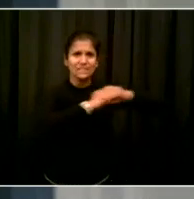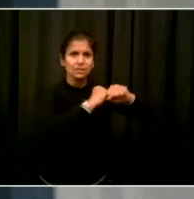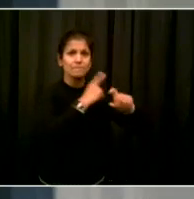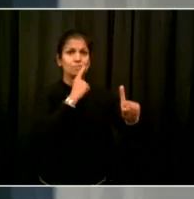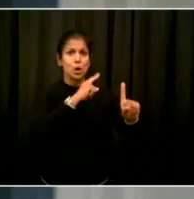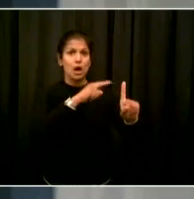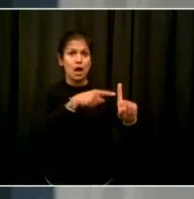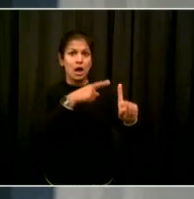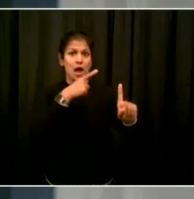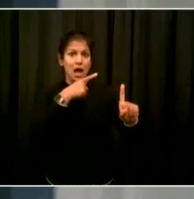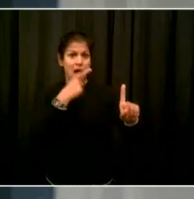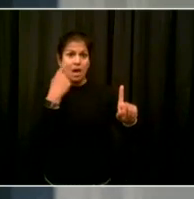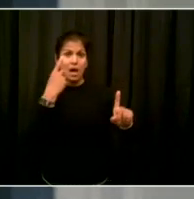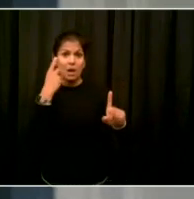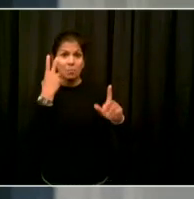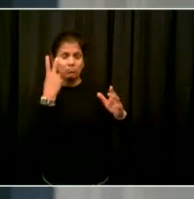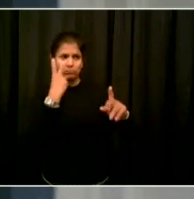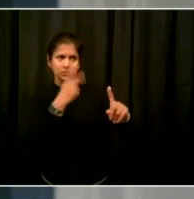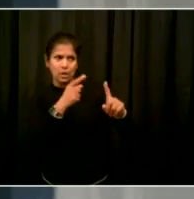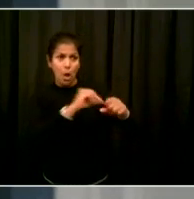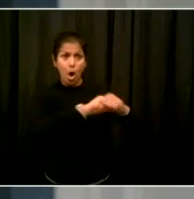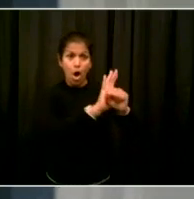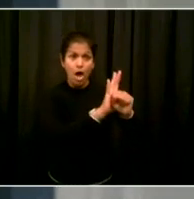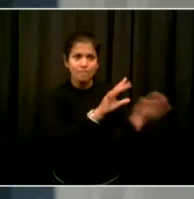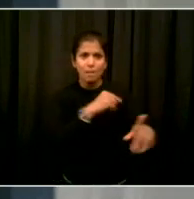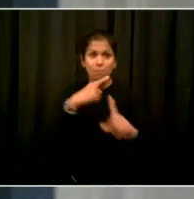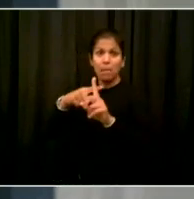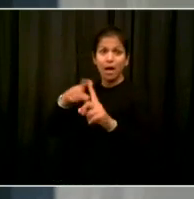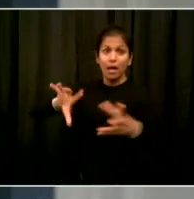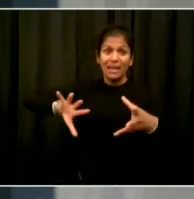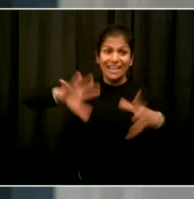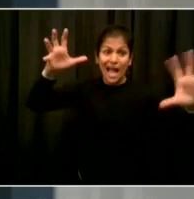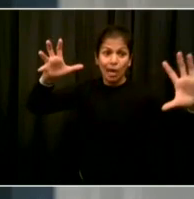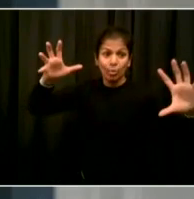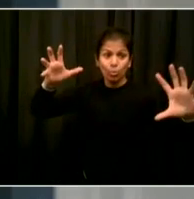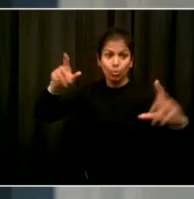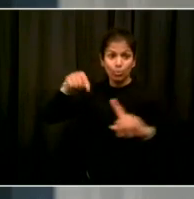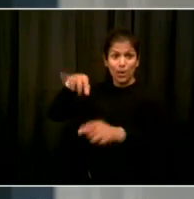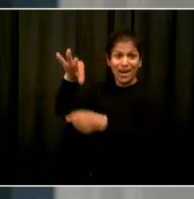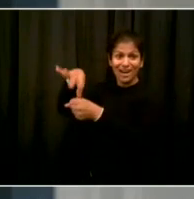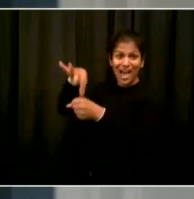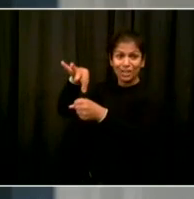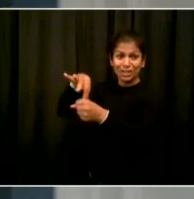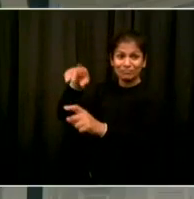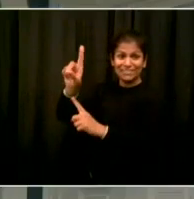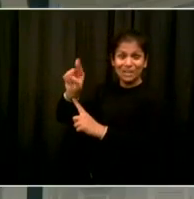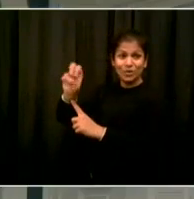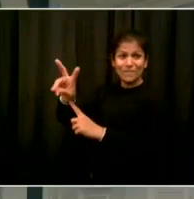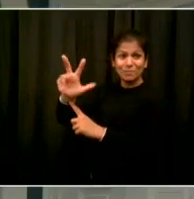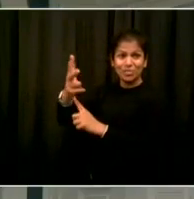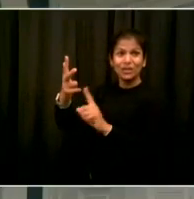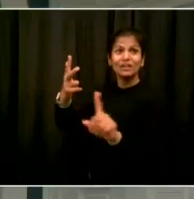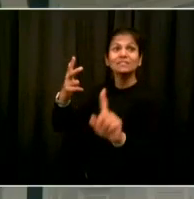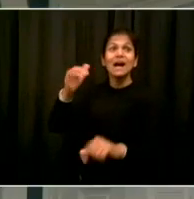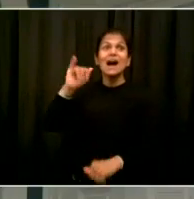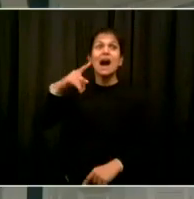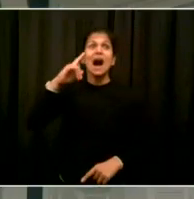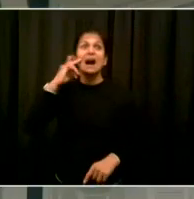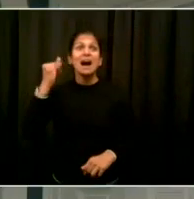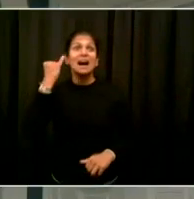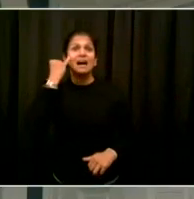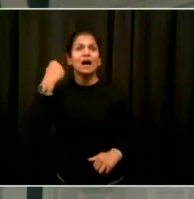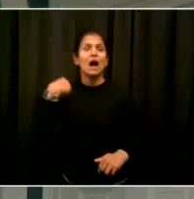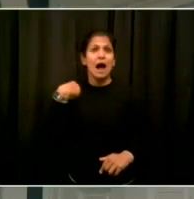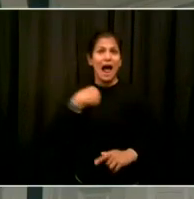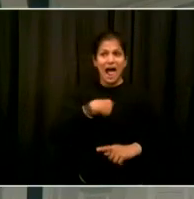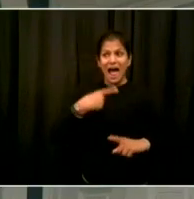honestly say that we are prepared should there be a necessary response. Go ahead, Sean. Yeah, thanks